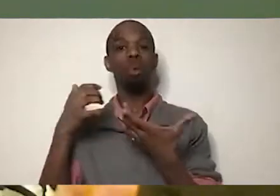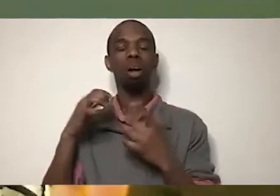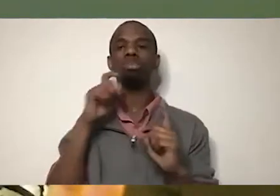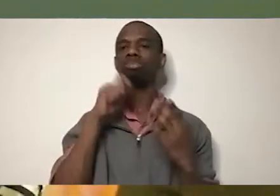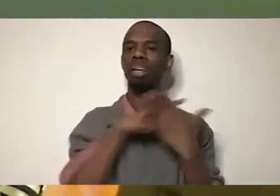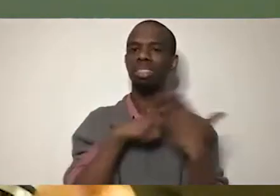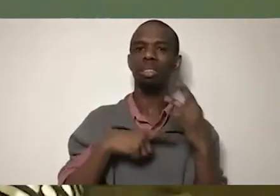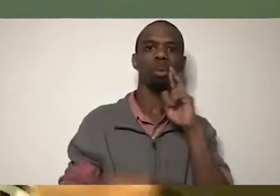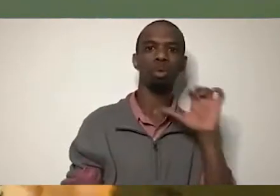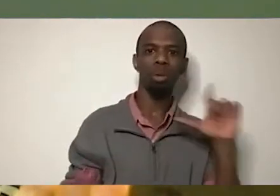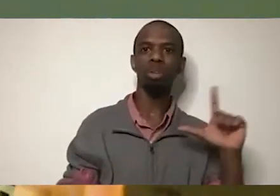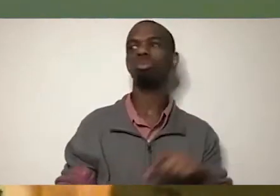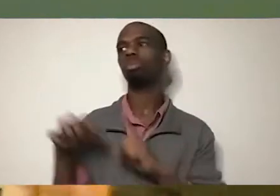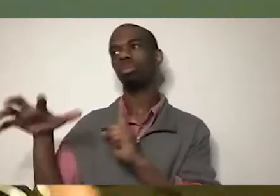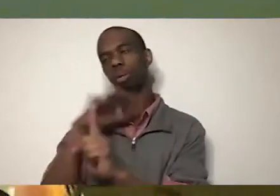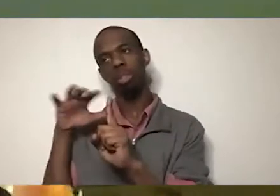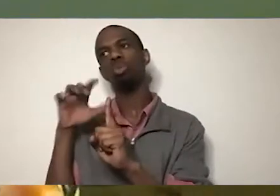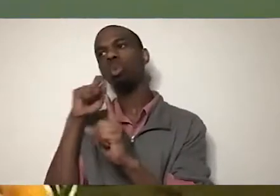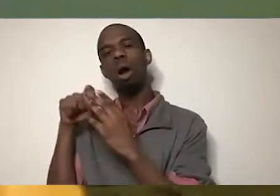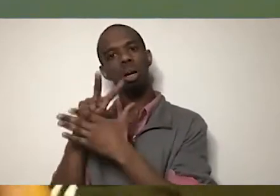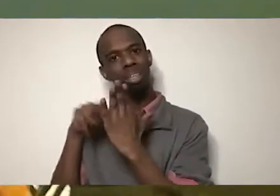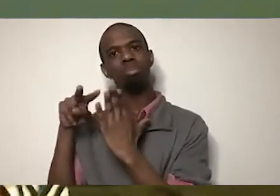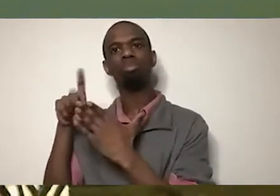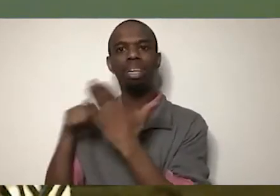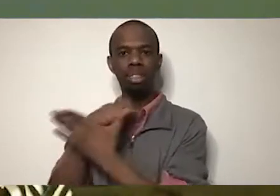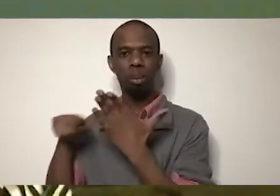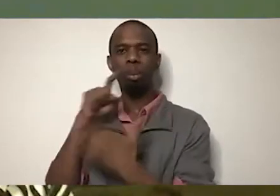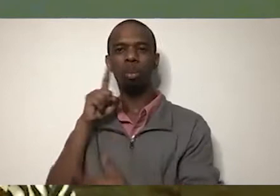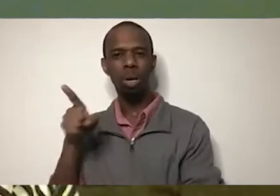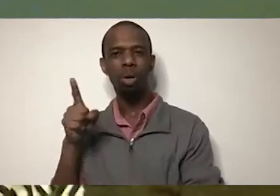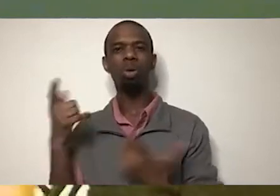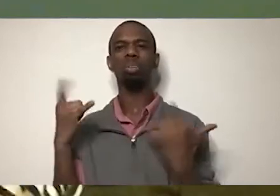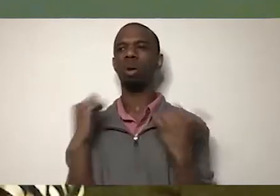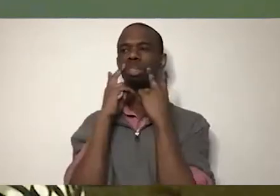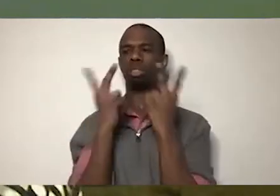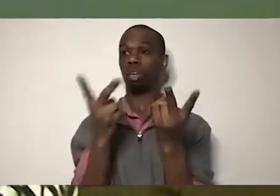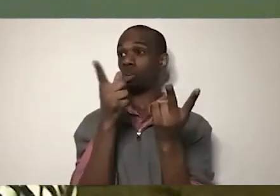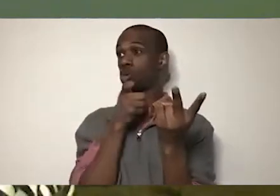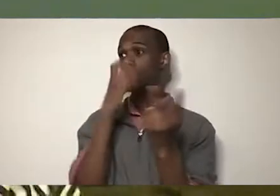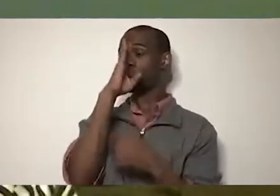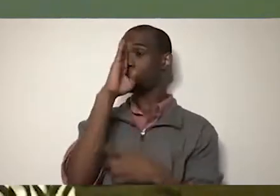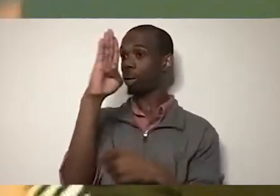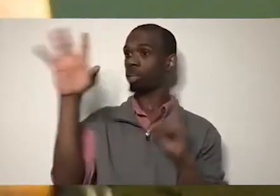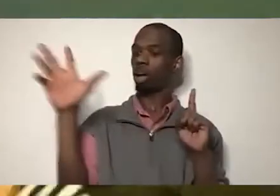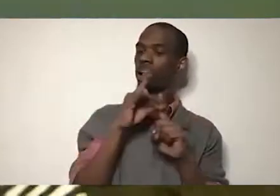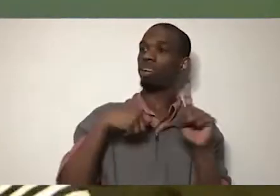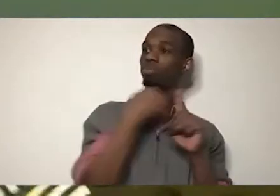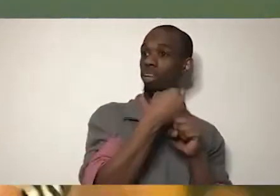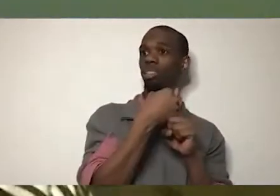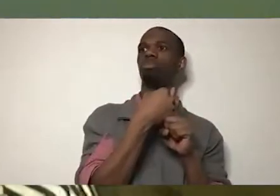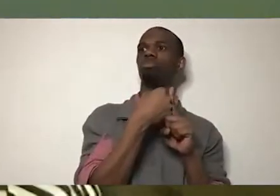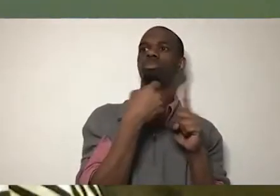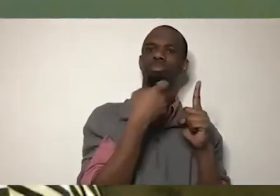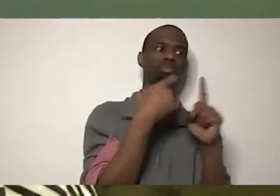harmed by the climate crisis, because it's not up for debate and it's very clear. The data very clear. So let's pretend